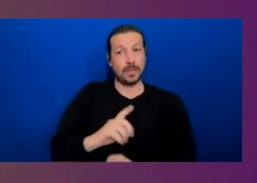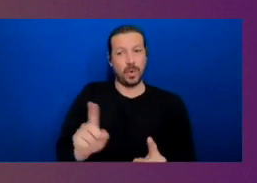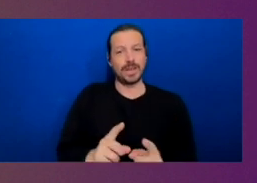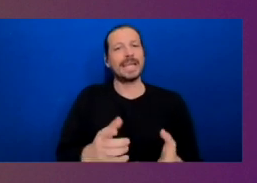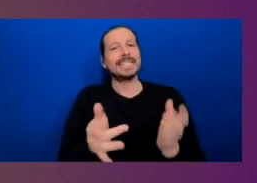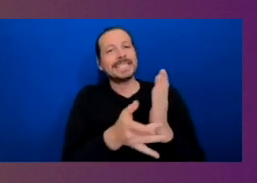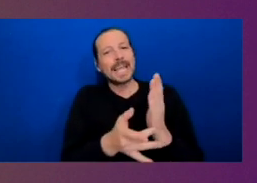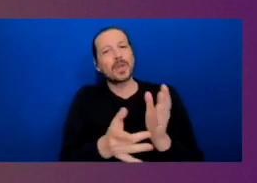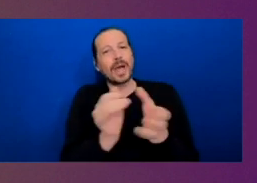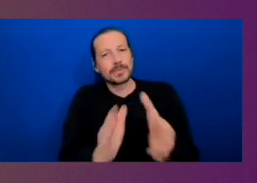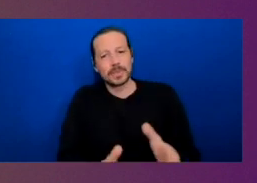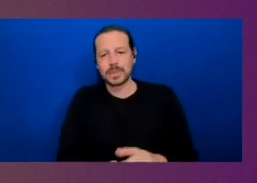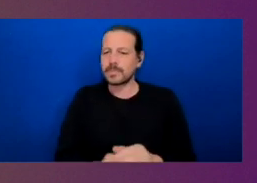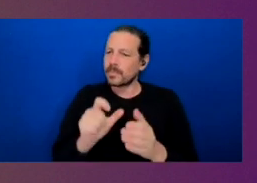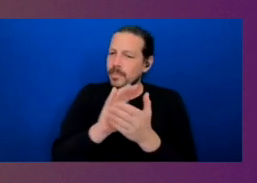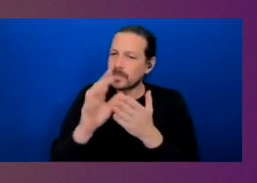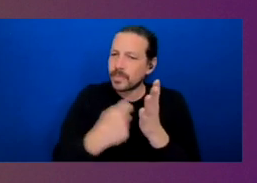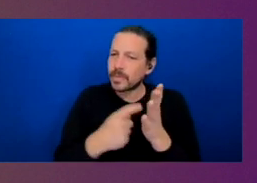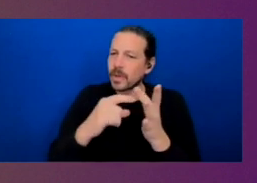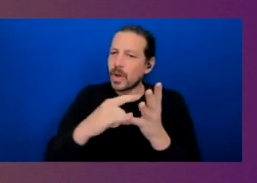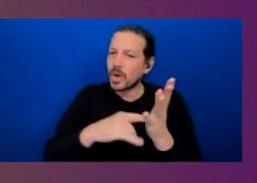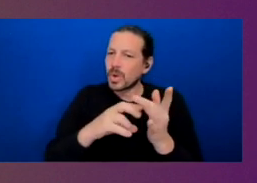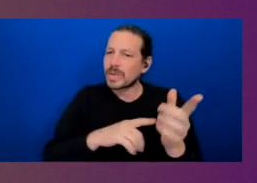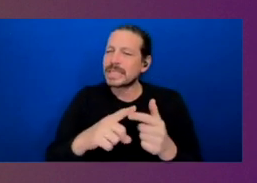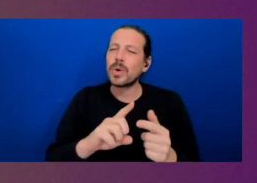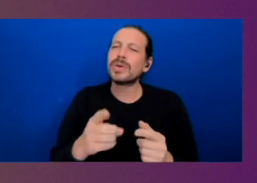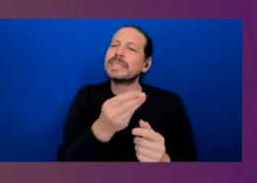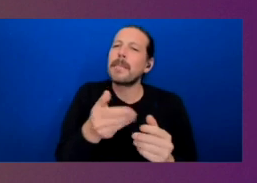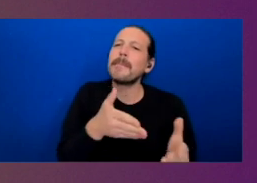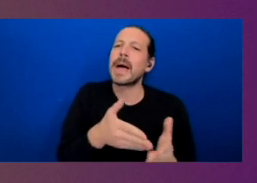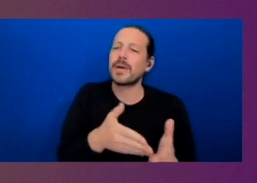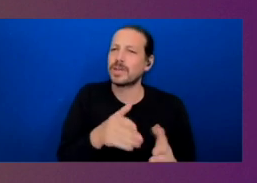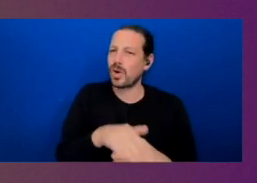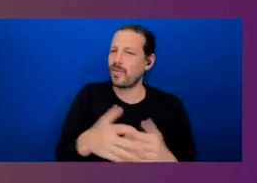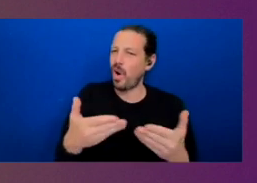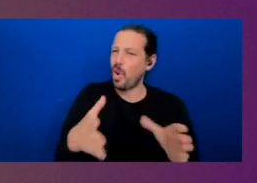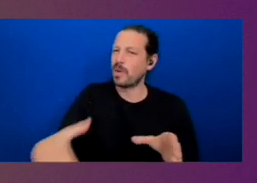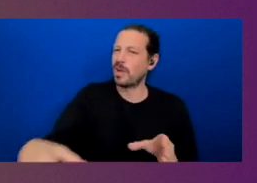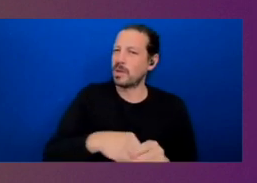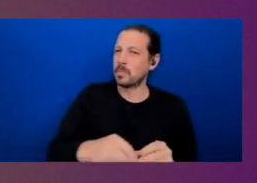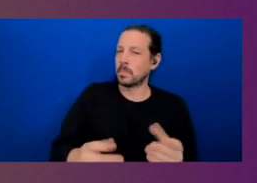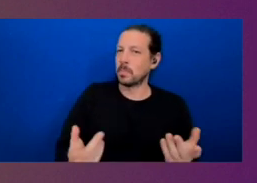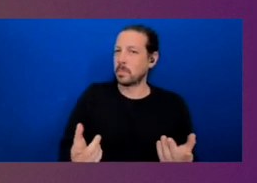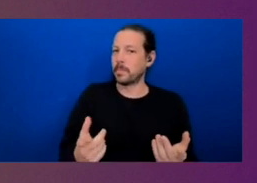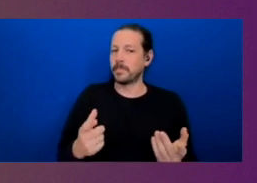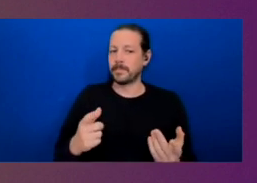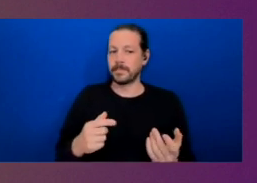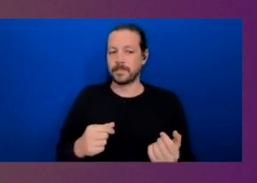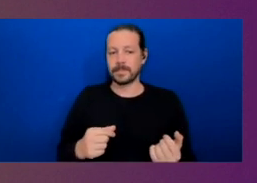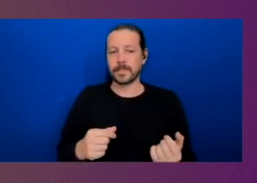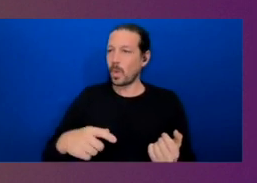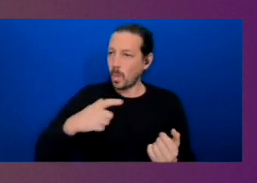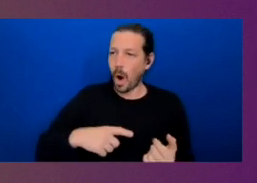of the barriers that you've seen when working with companies all over the world through open inclusion? What are those barriers to